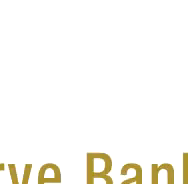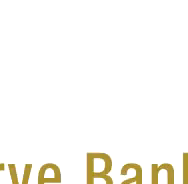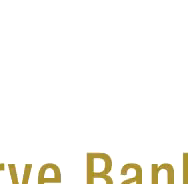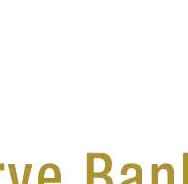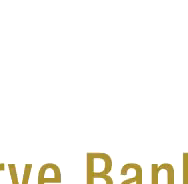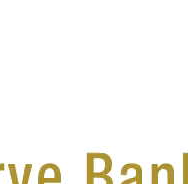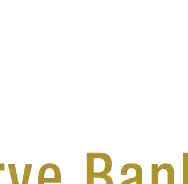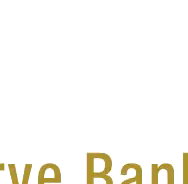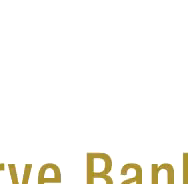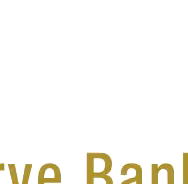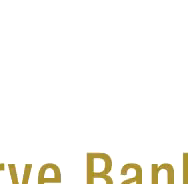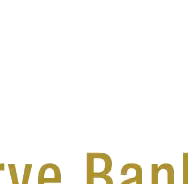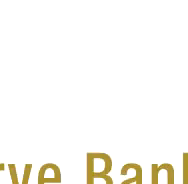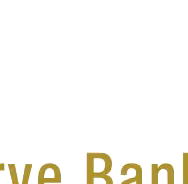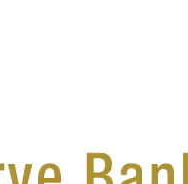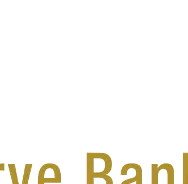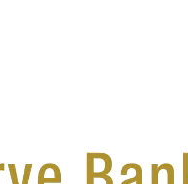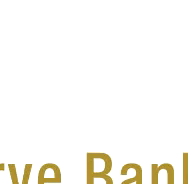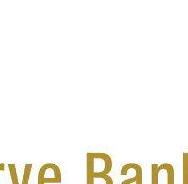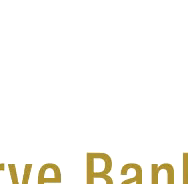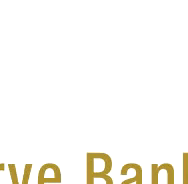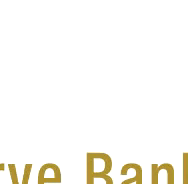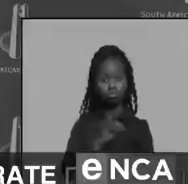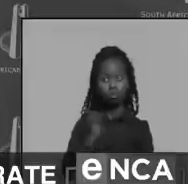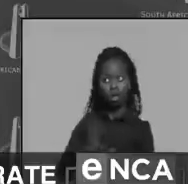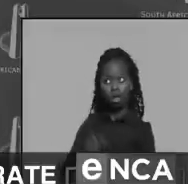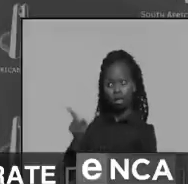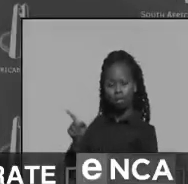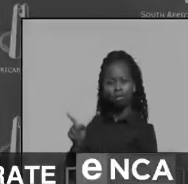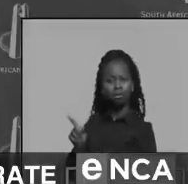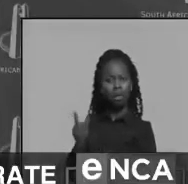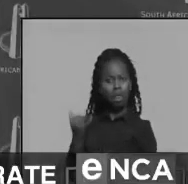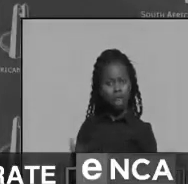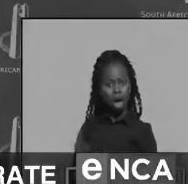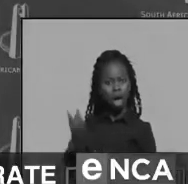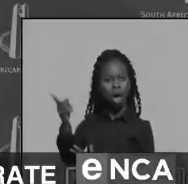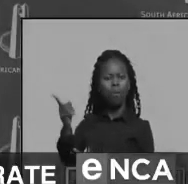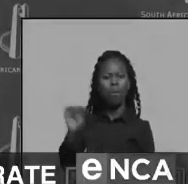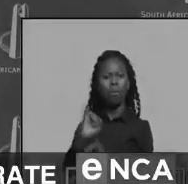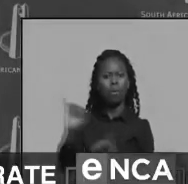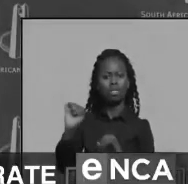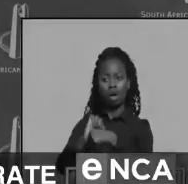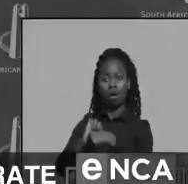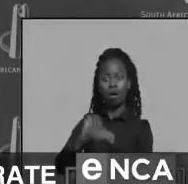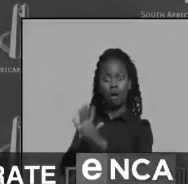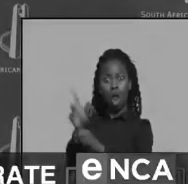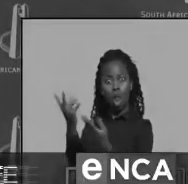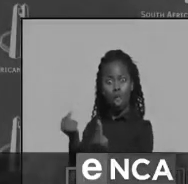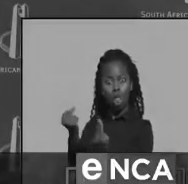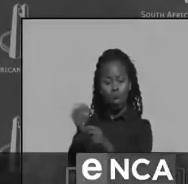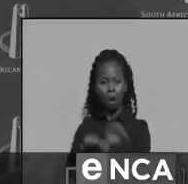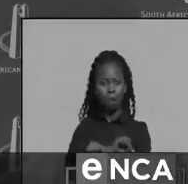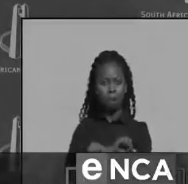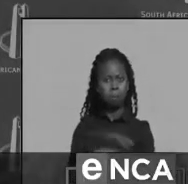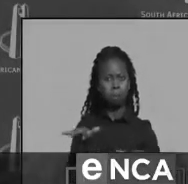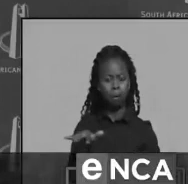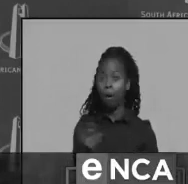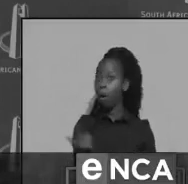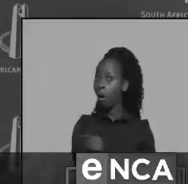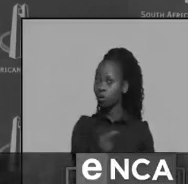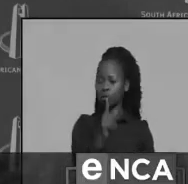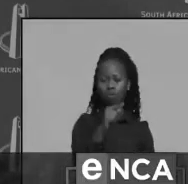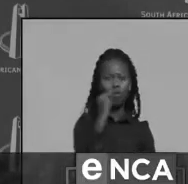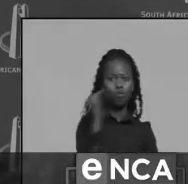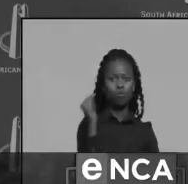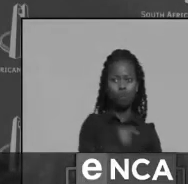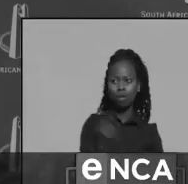constantly fluctuating, and it can be difficult to predict how it will change in the future. However, the factors listed above can give